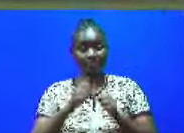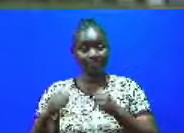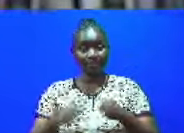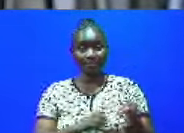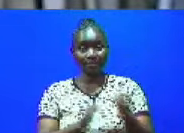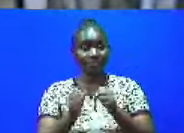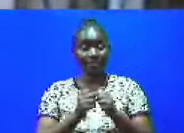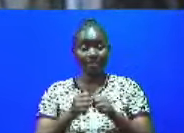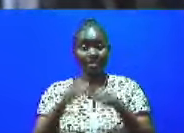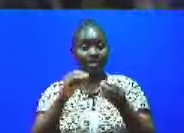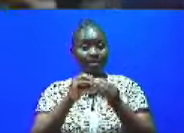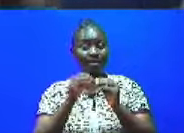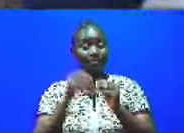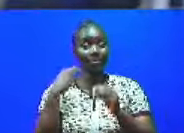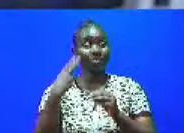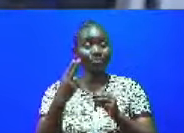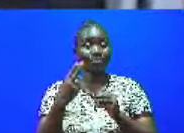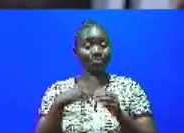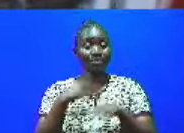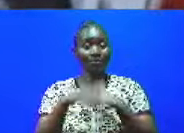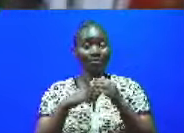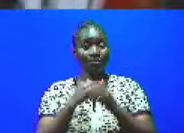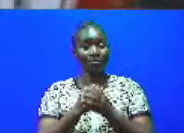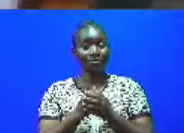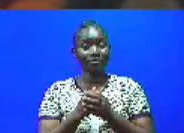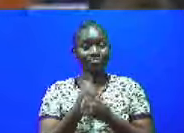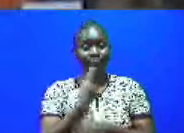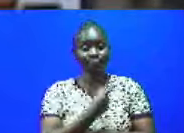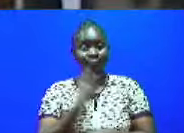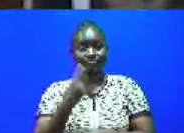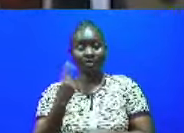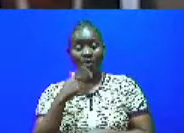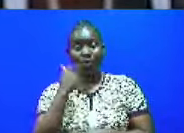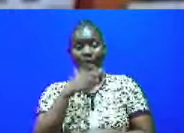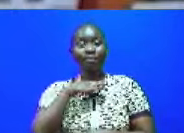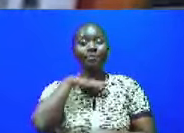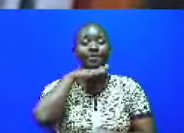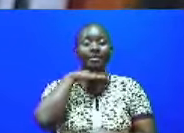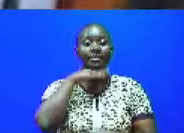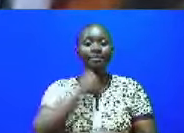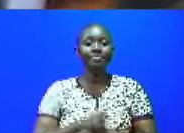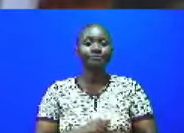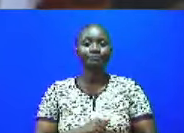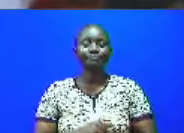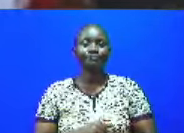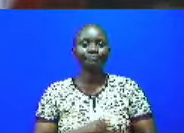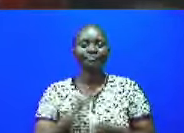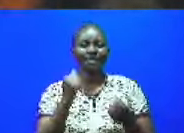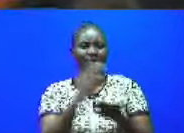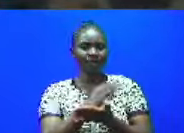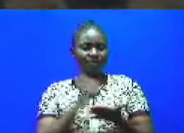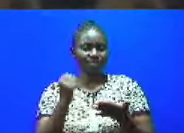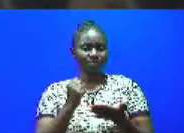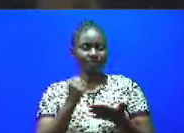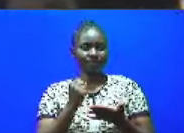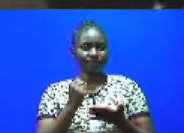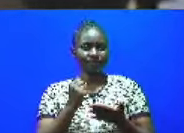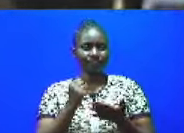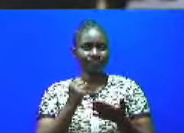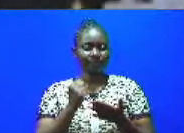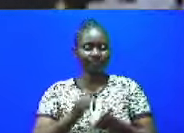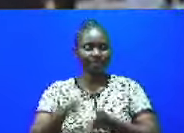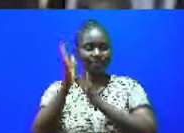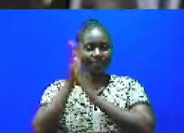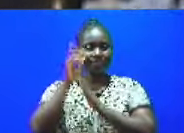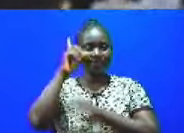Number two, all the individuals who've been killed, who've been assassinated by the state security apparatus, must